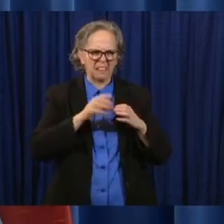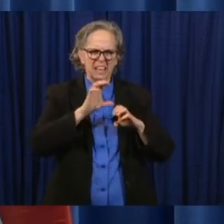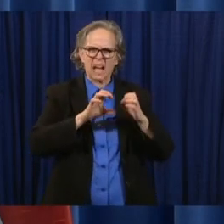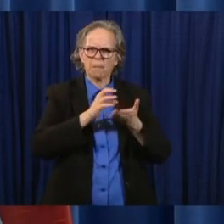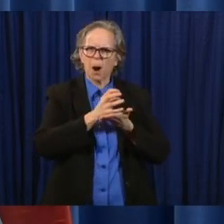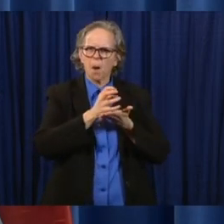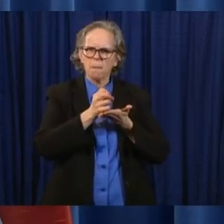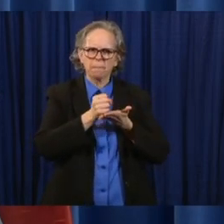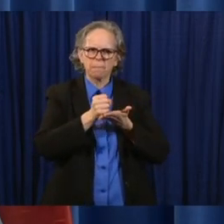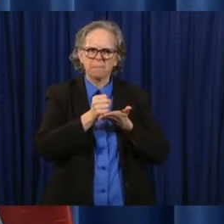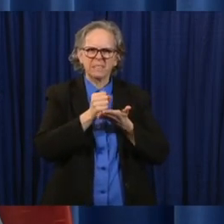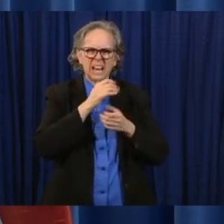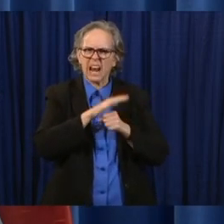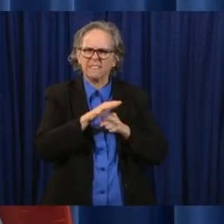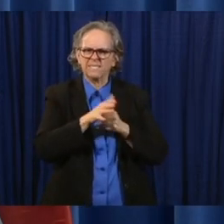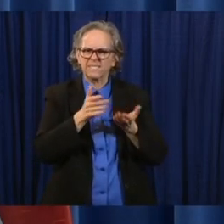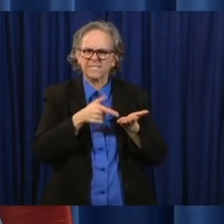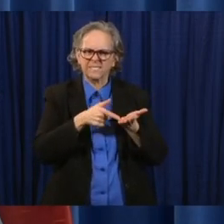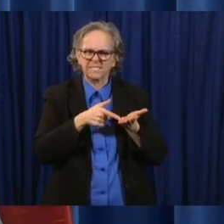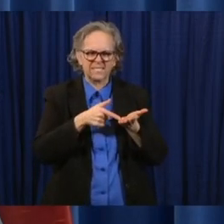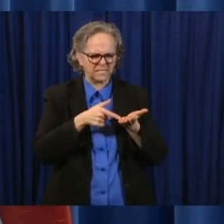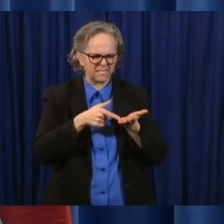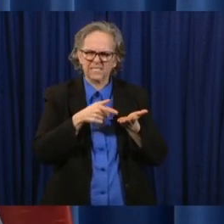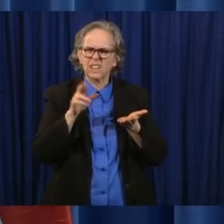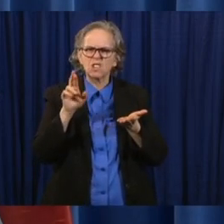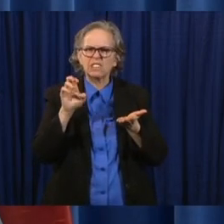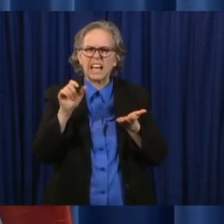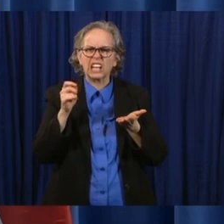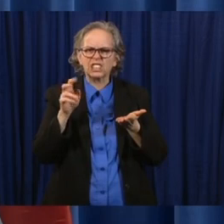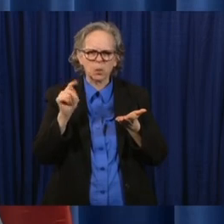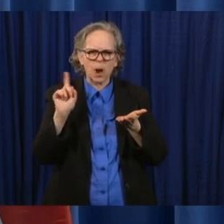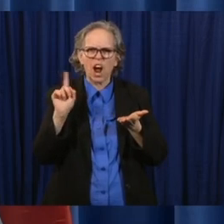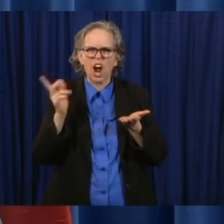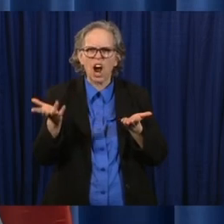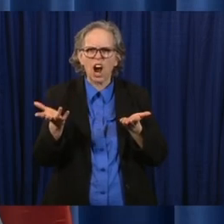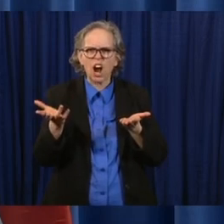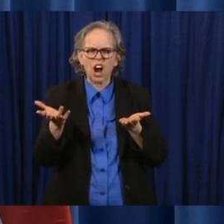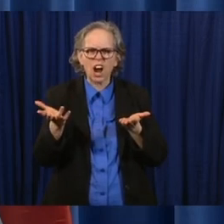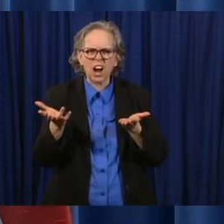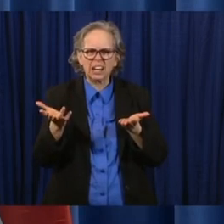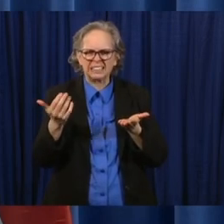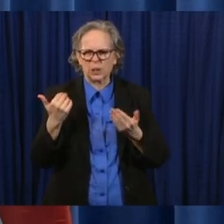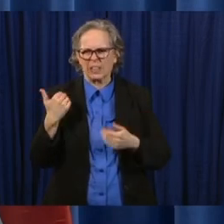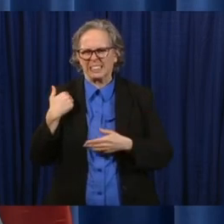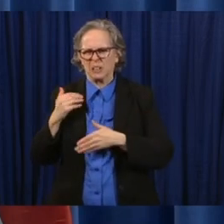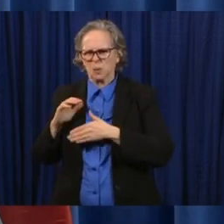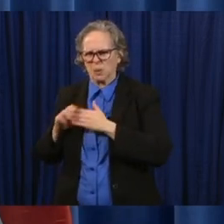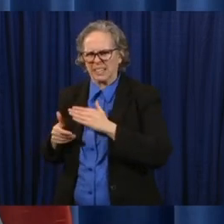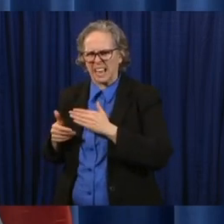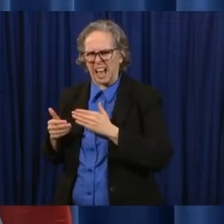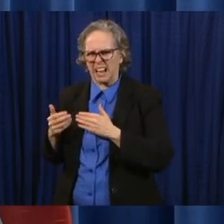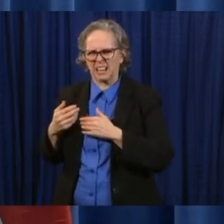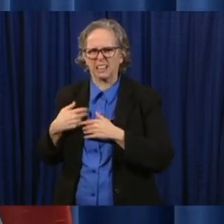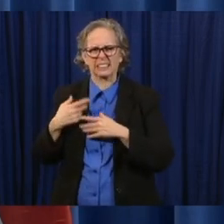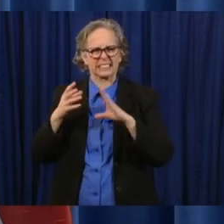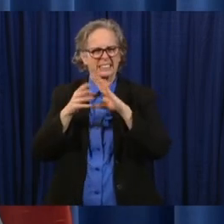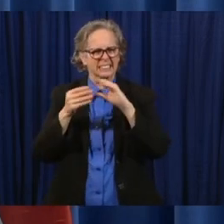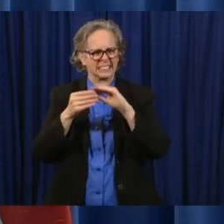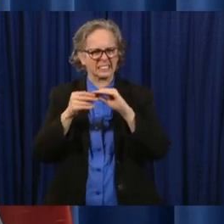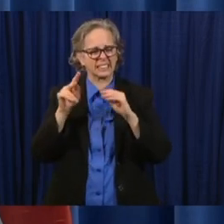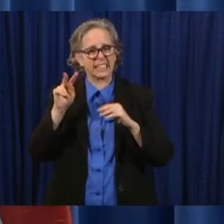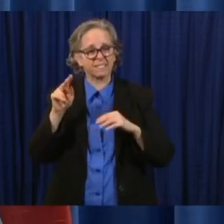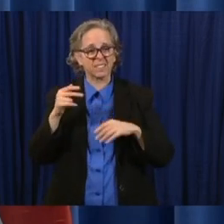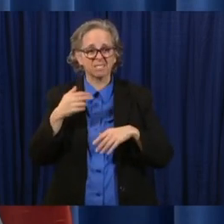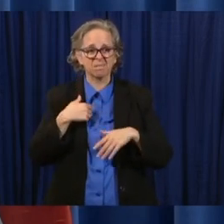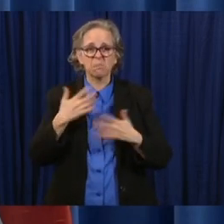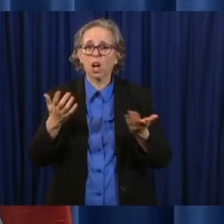the reagents. And so over the weekend, I expressed a concern about that. There are companies that are